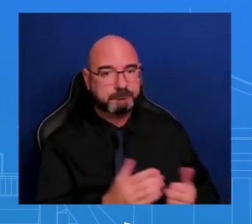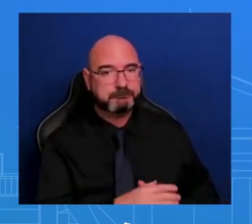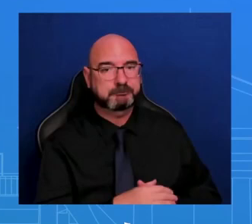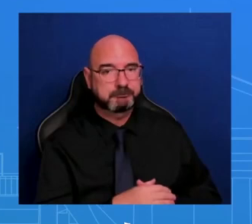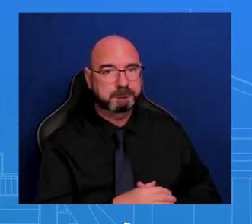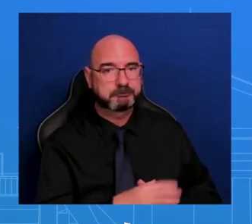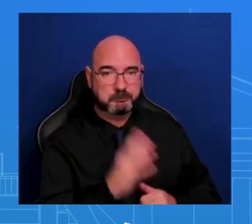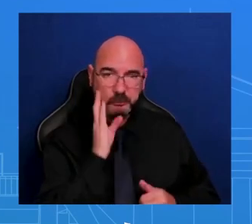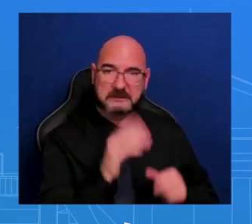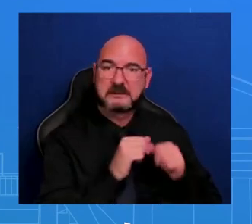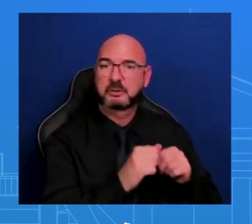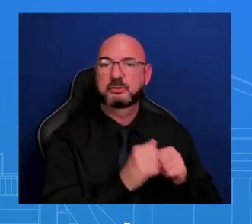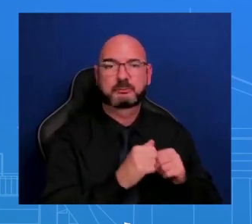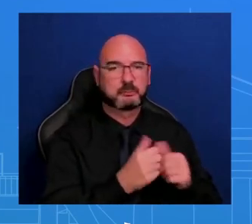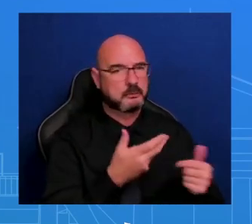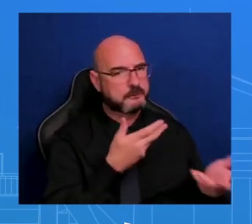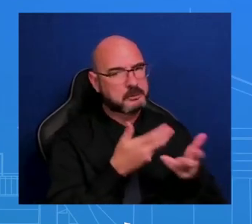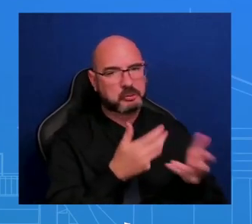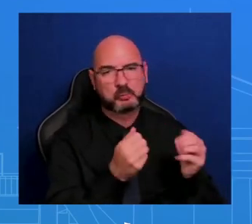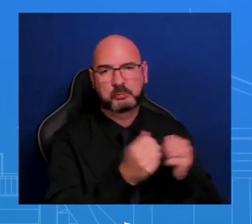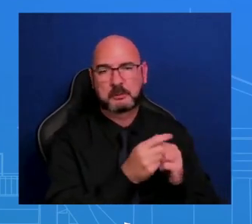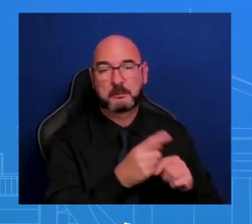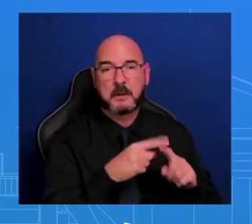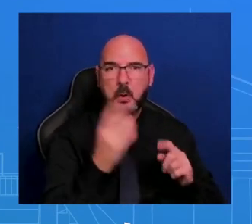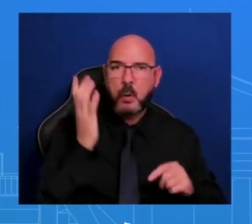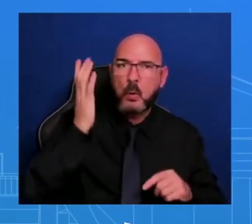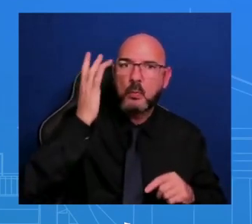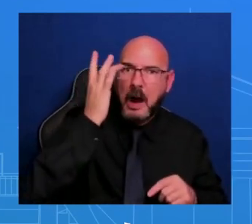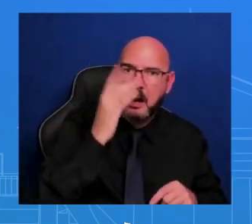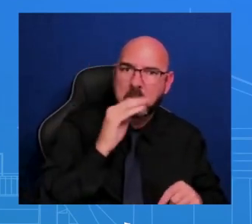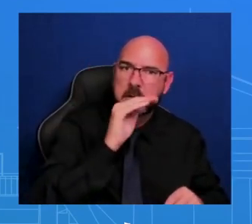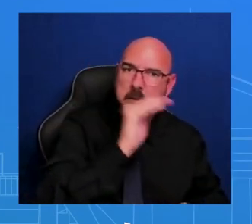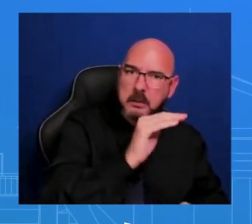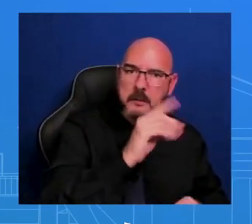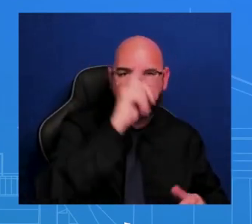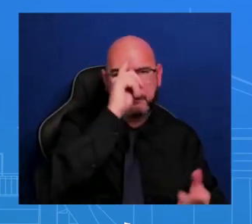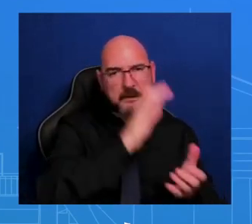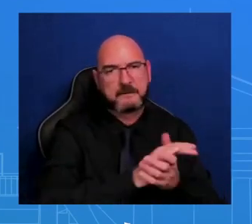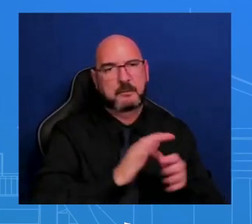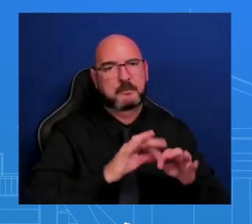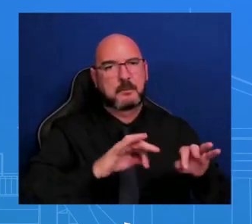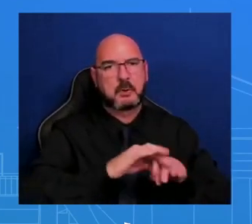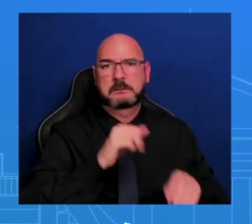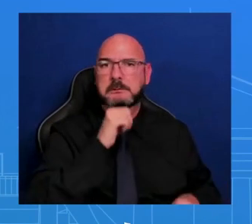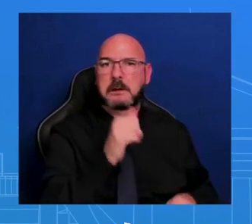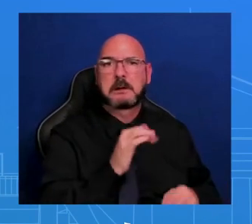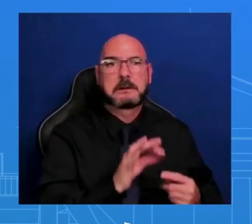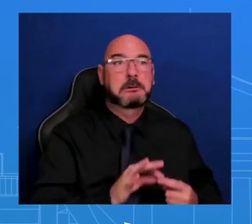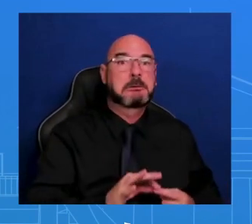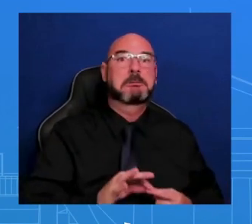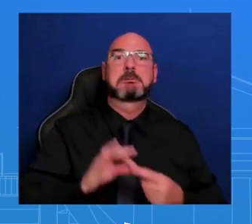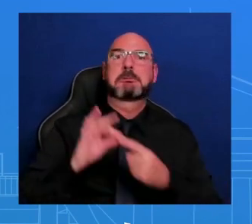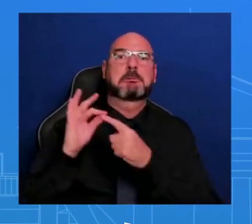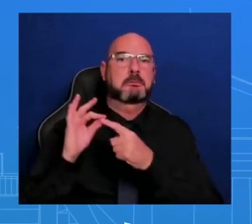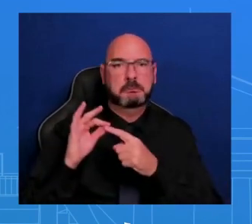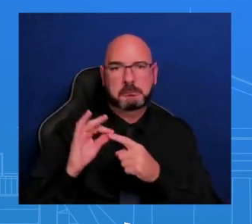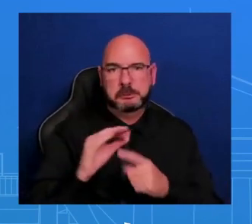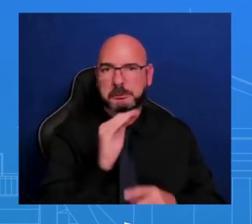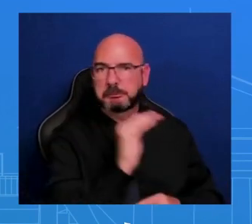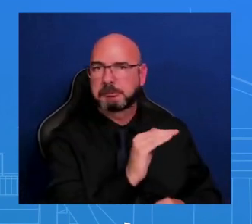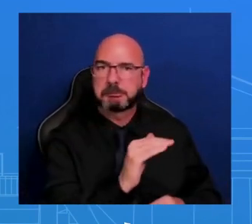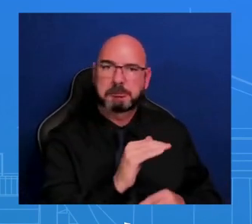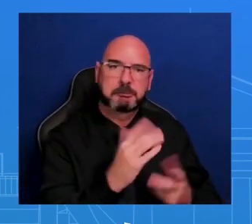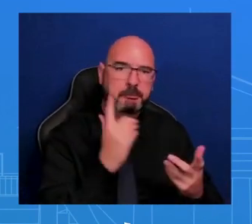it, because he actually believes it's very important, and it's not unusual for the administration to ask for a supplemental budget. Go ahead. Yeah, I want to ask you